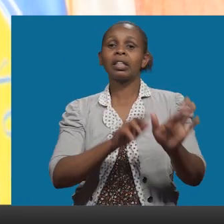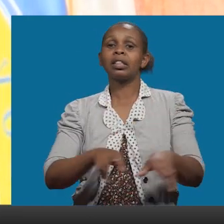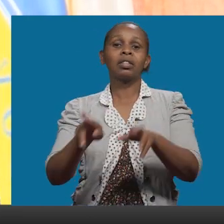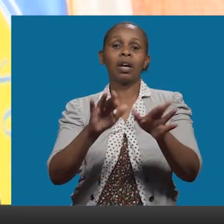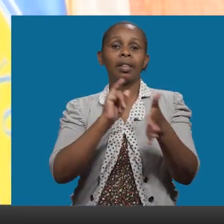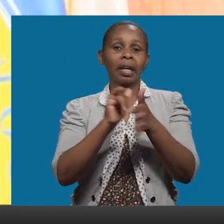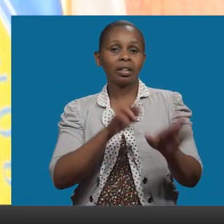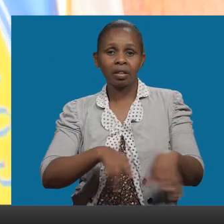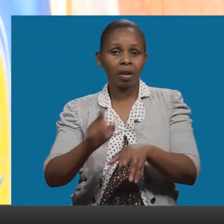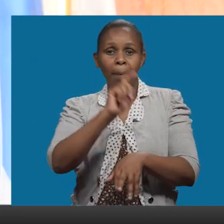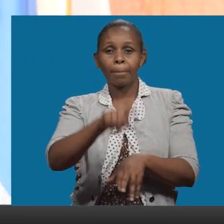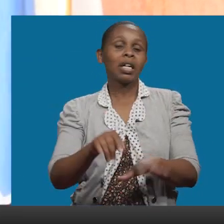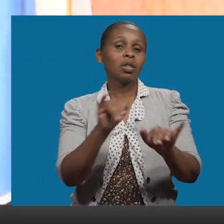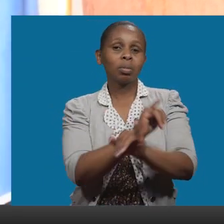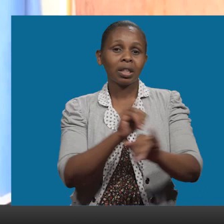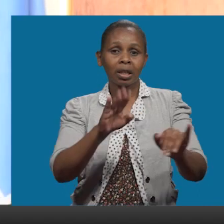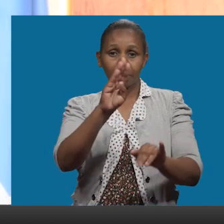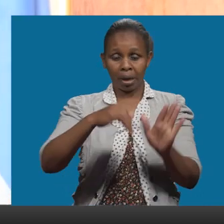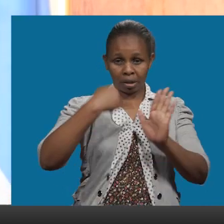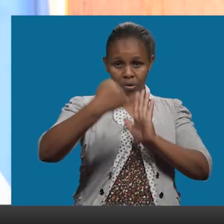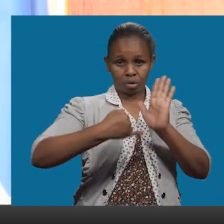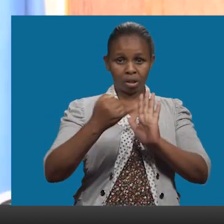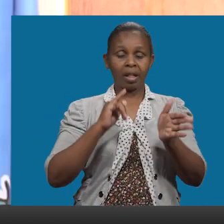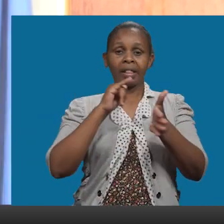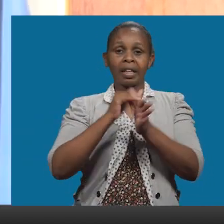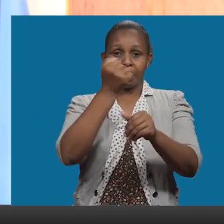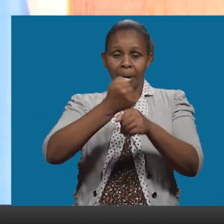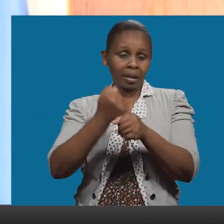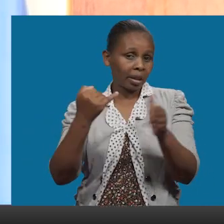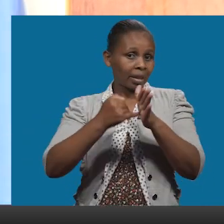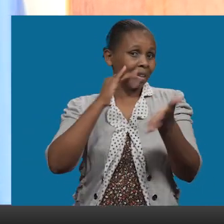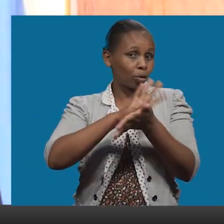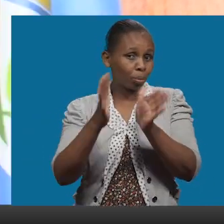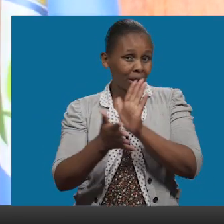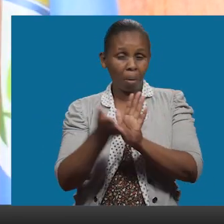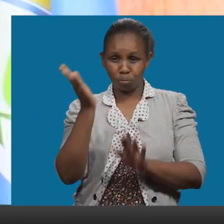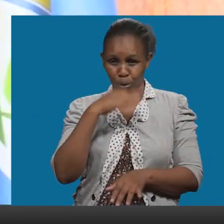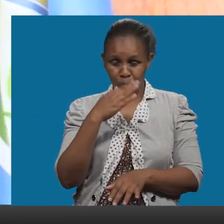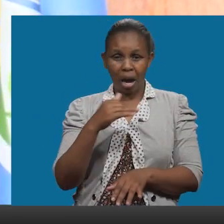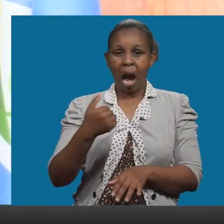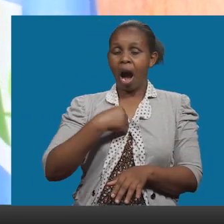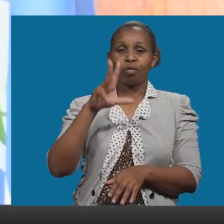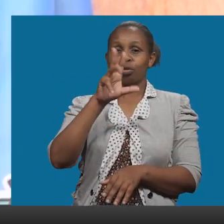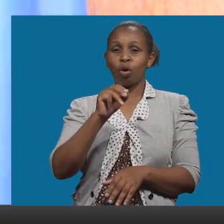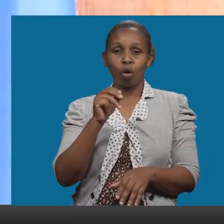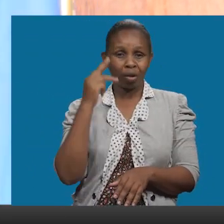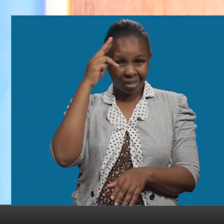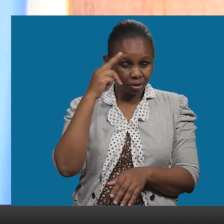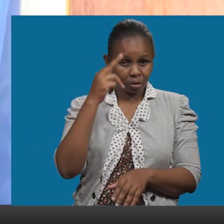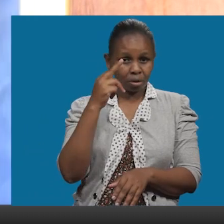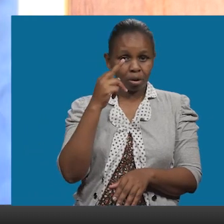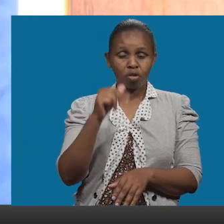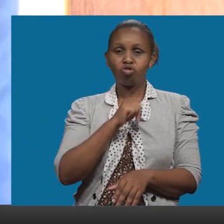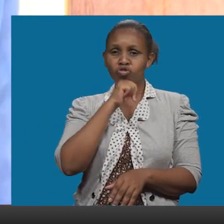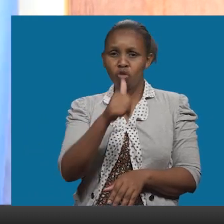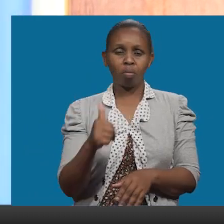river. That river should be cleaned by the industrialists who are polluting the river. I see no reason why we